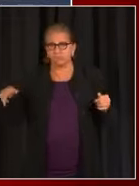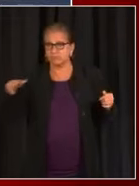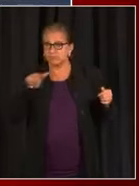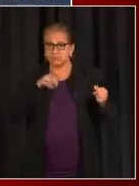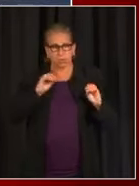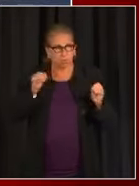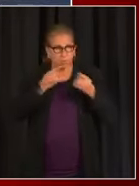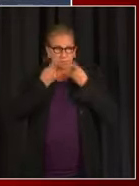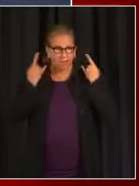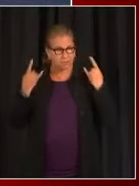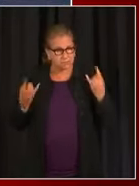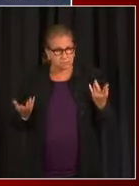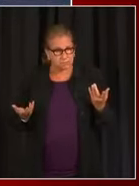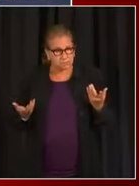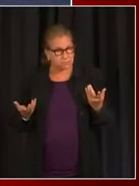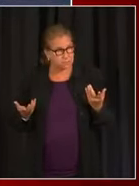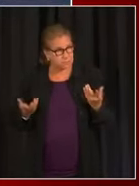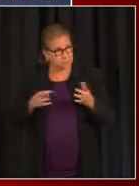people do this?